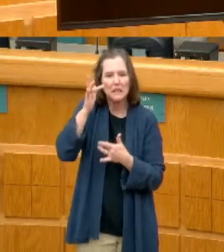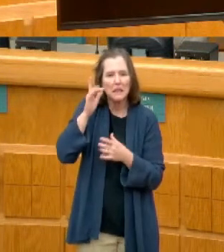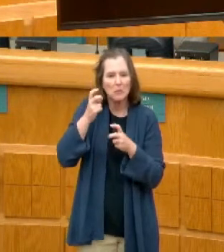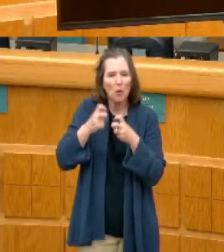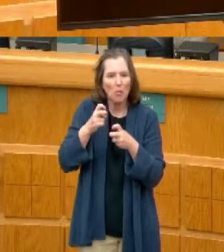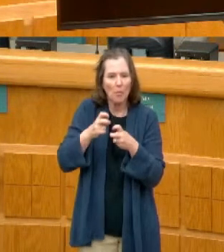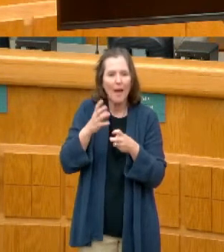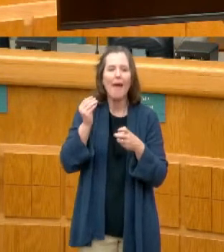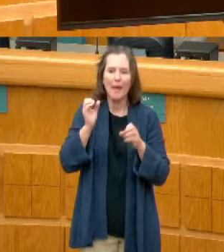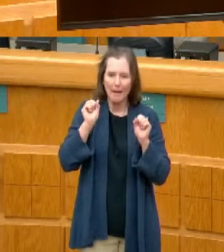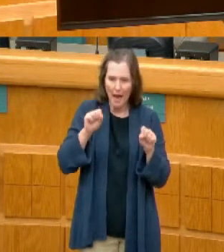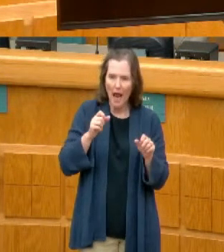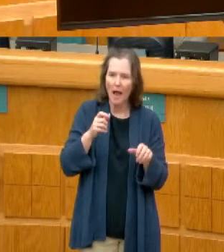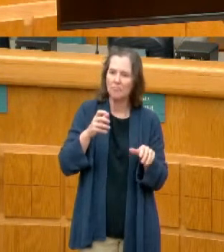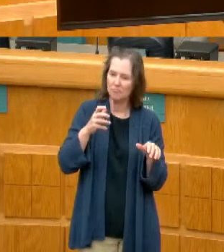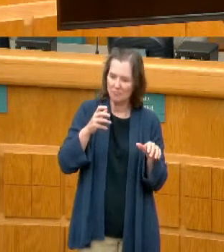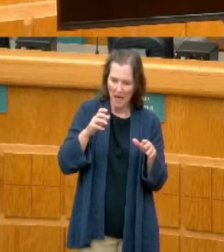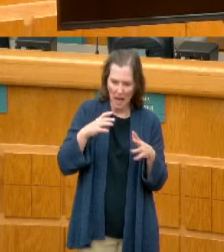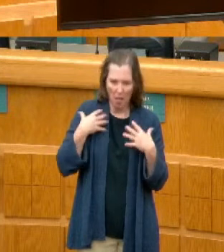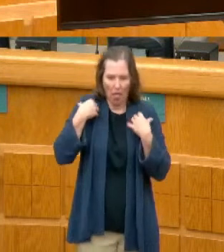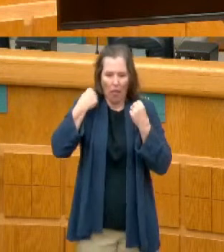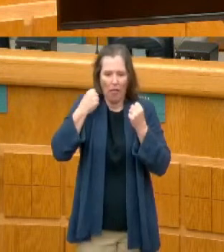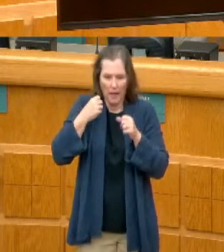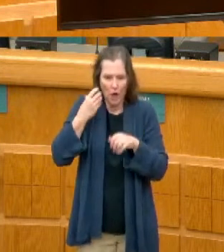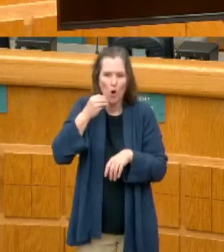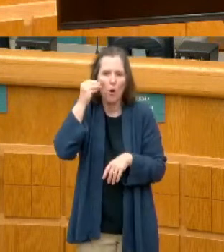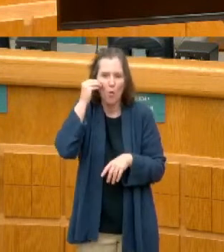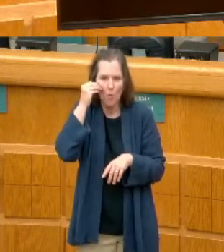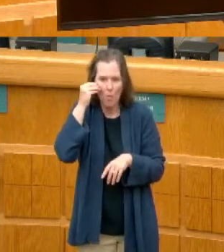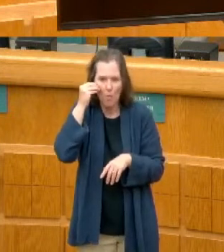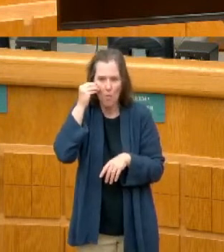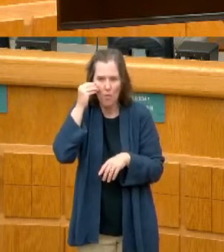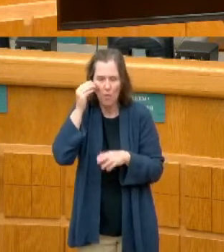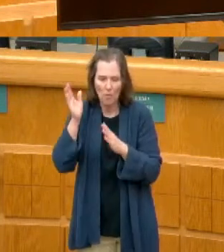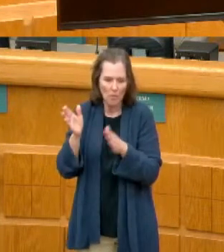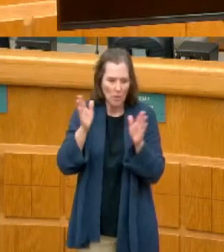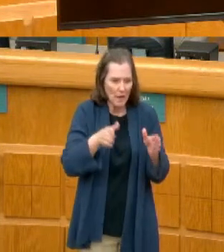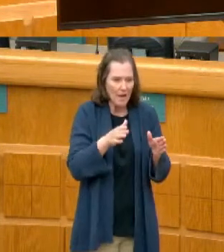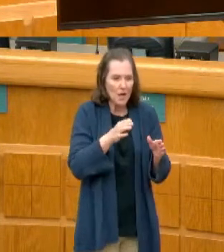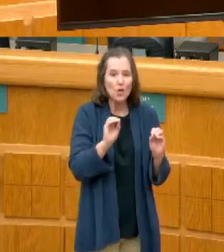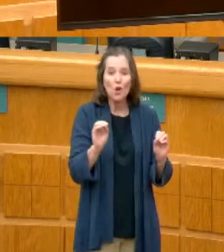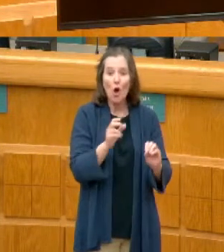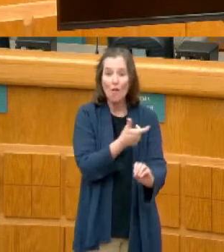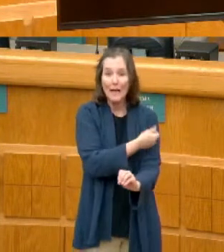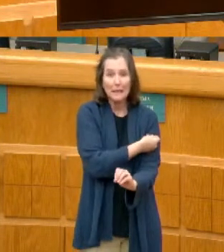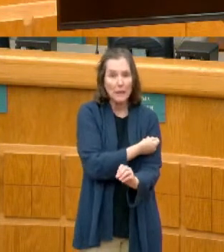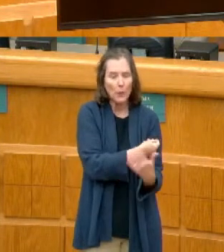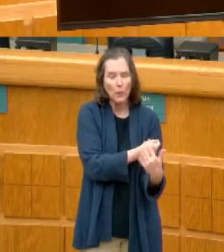leaving. That is totally a different picture from what we went through last summer.